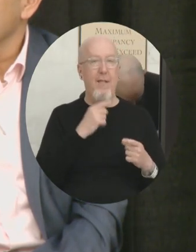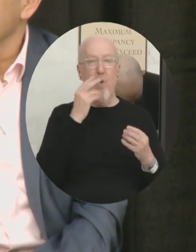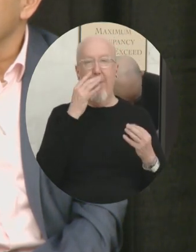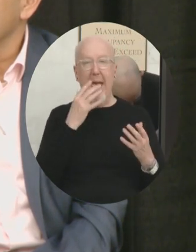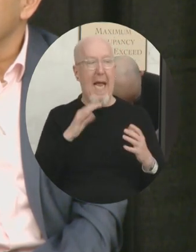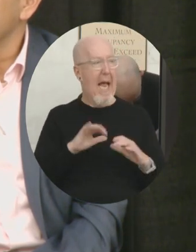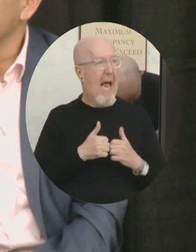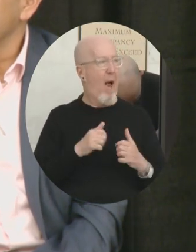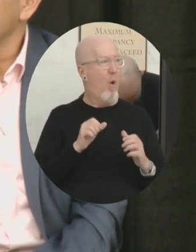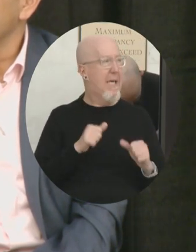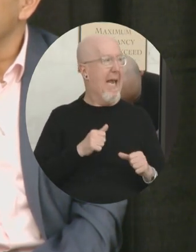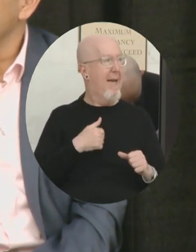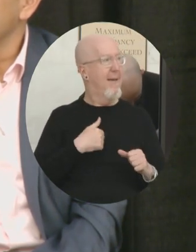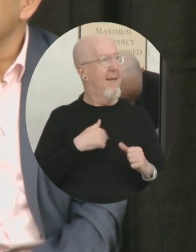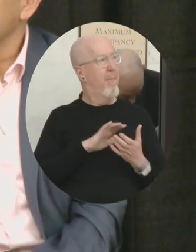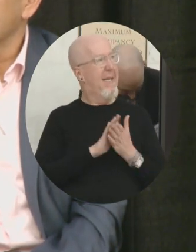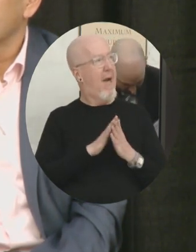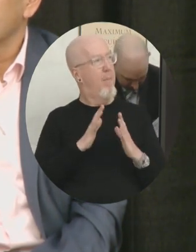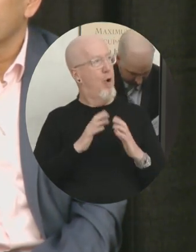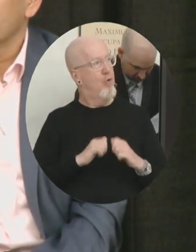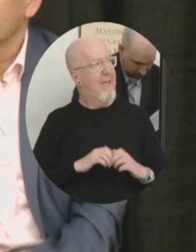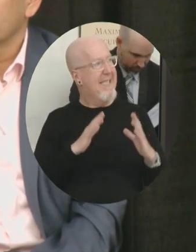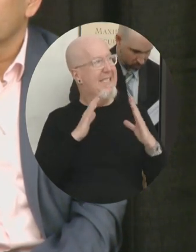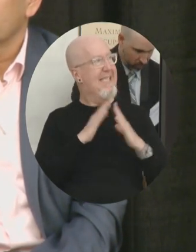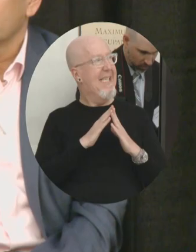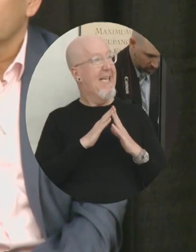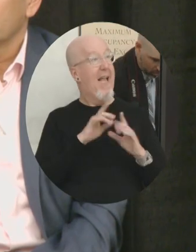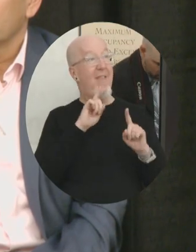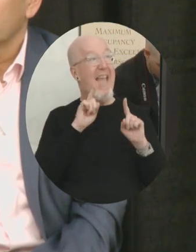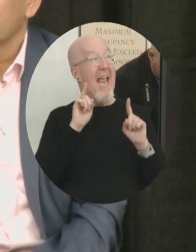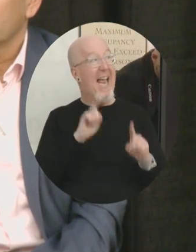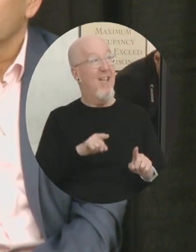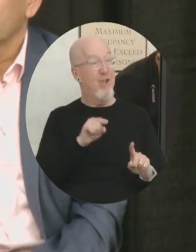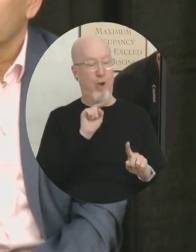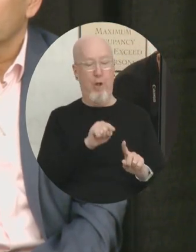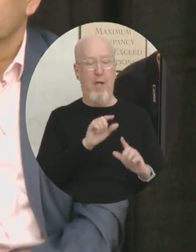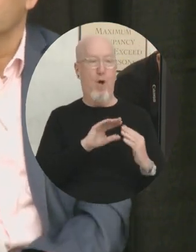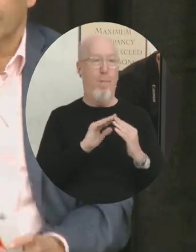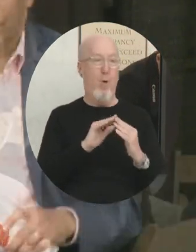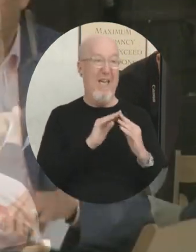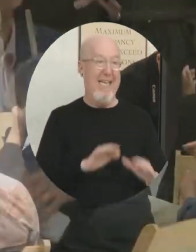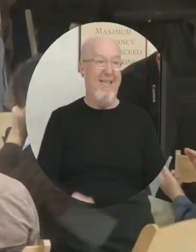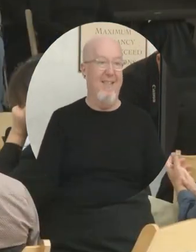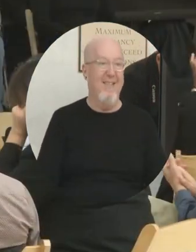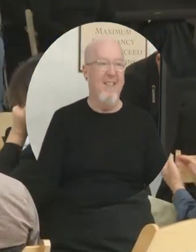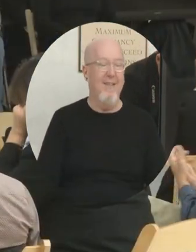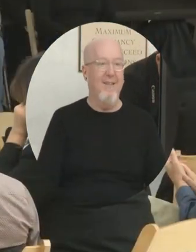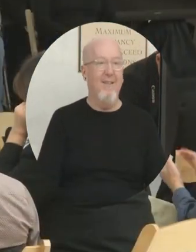resilient, our answers lies within community. Thank you.